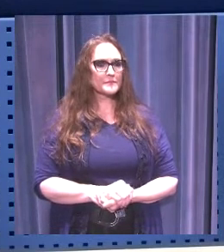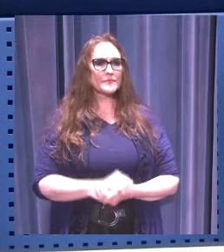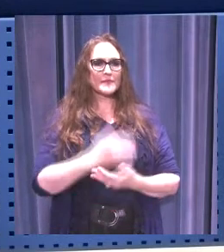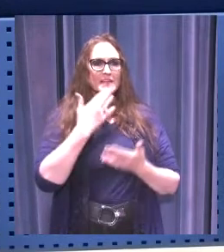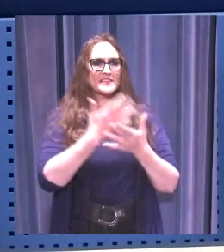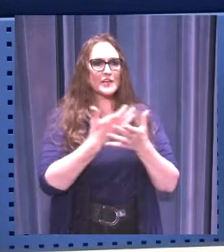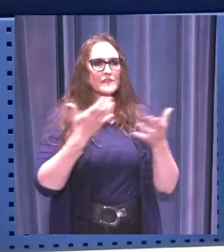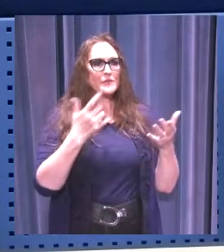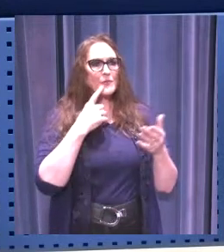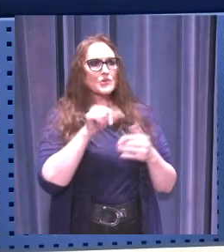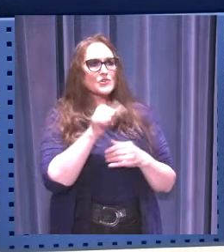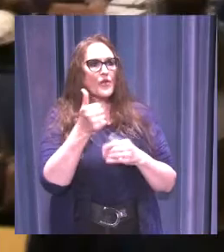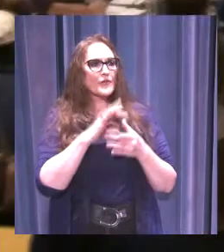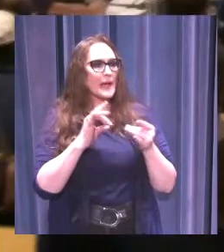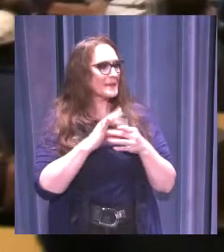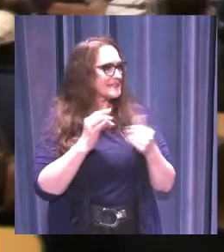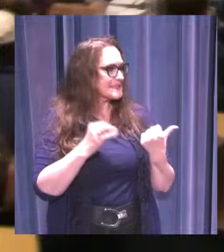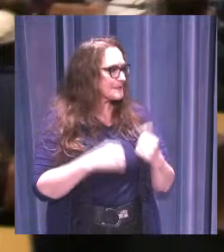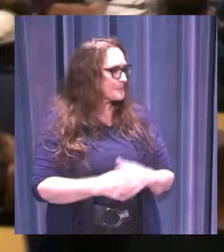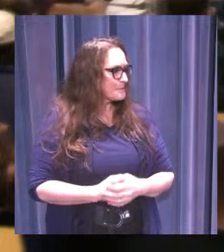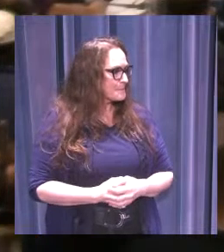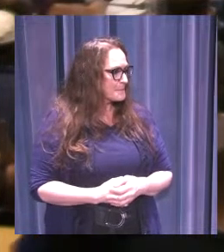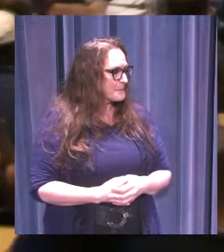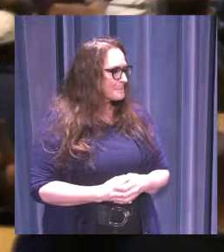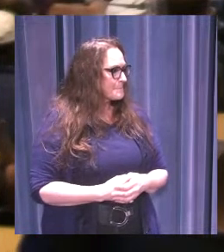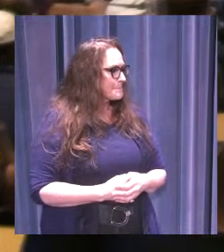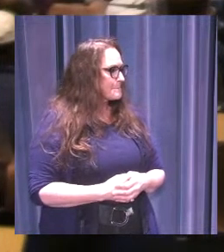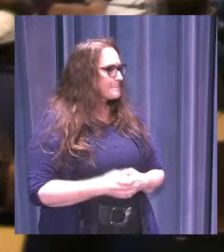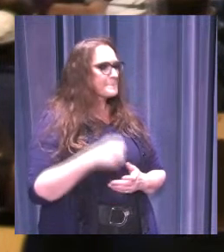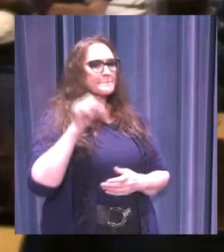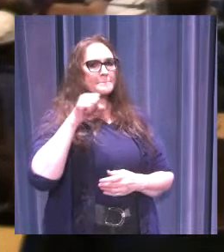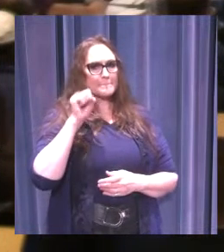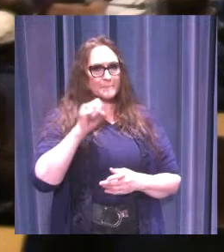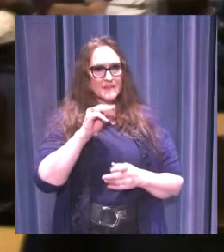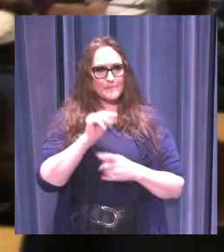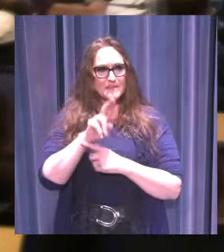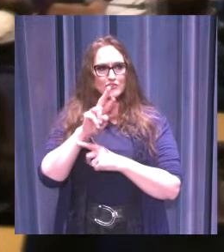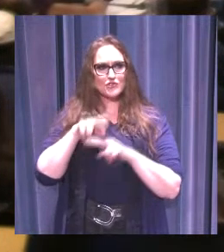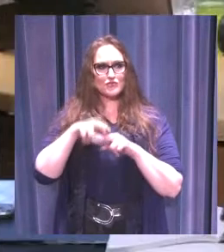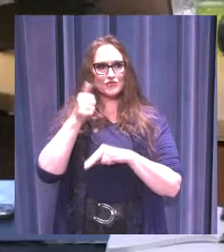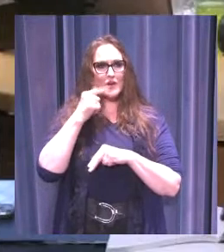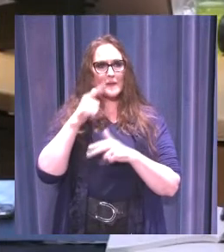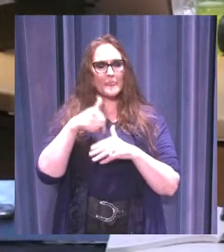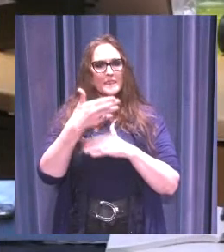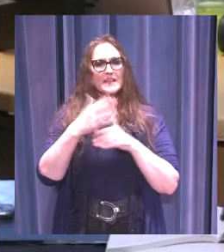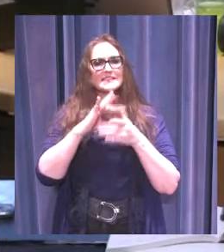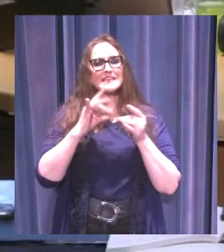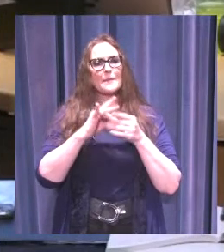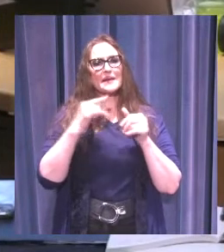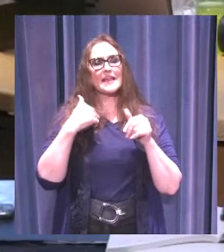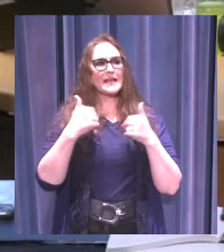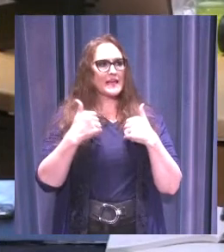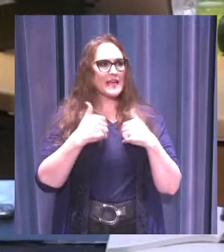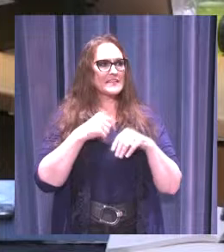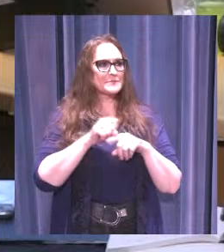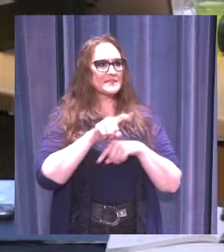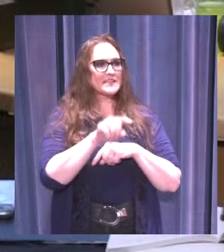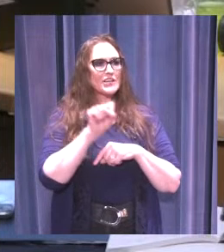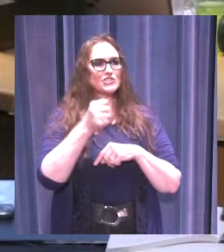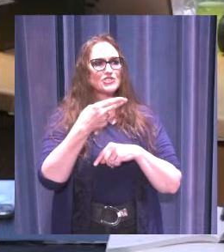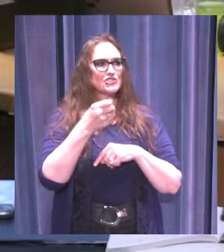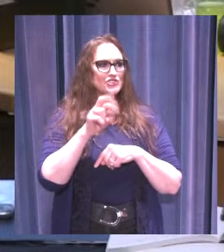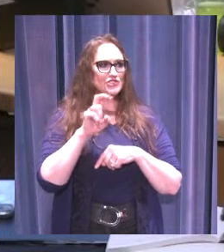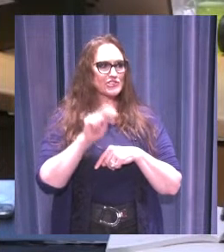Thank you very much. Are there any other comments? Yes, Mr. Chair. The next comment has been submitted by Sharon